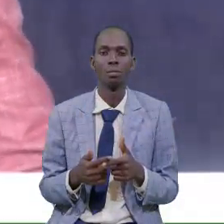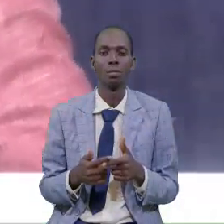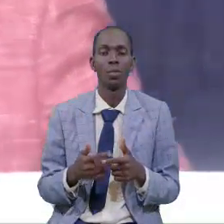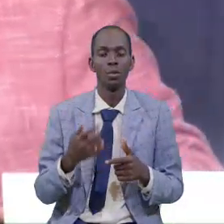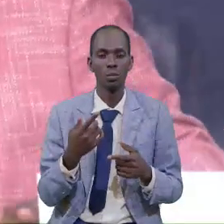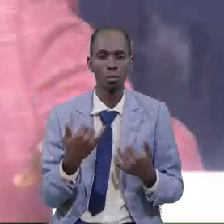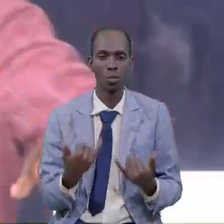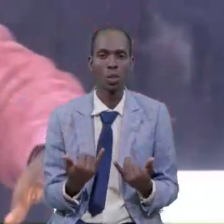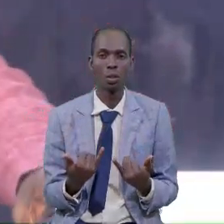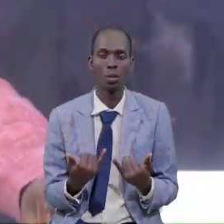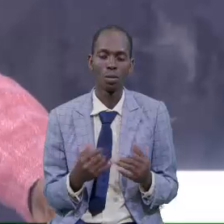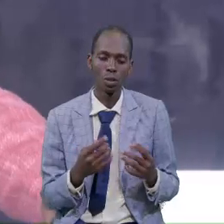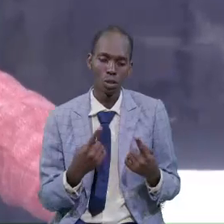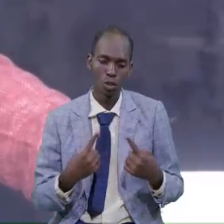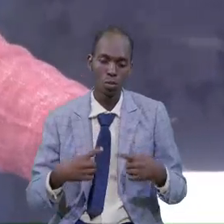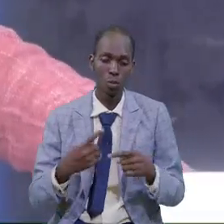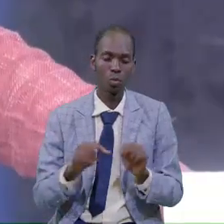and change the world.